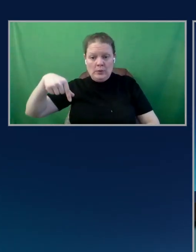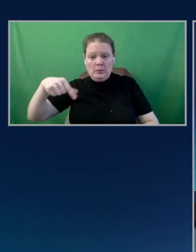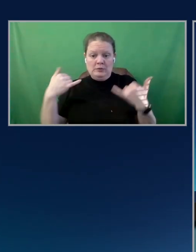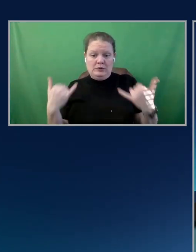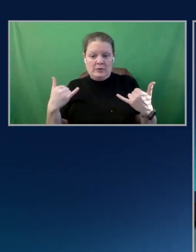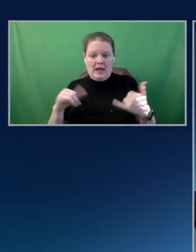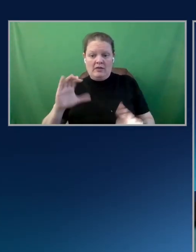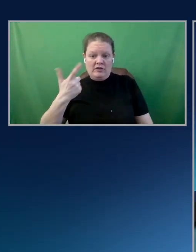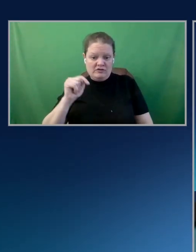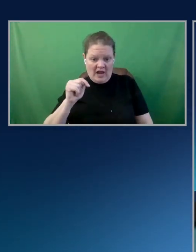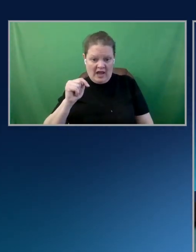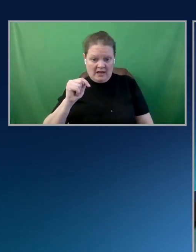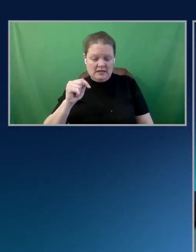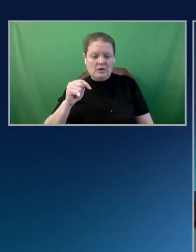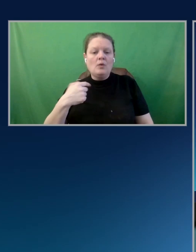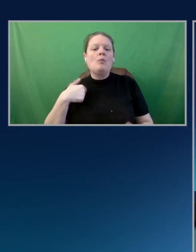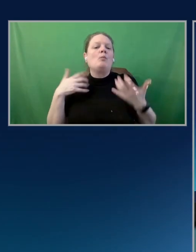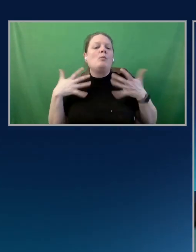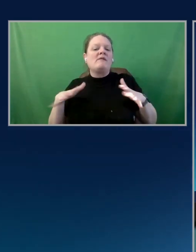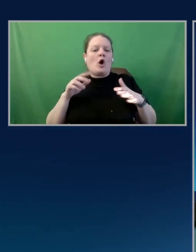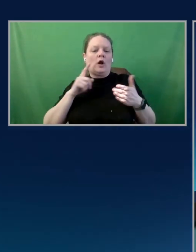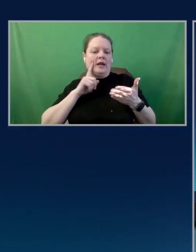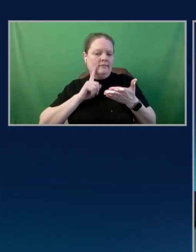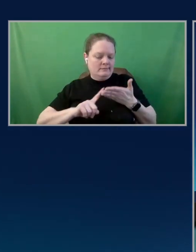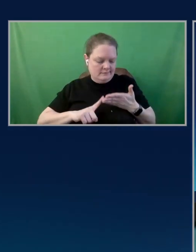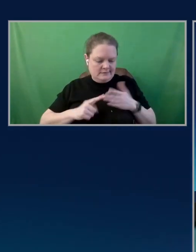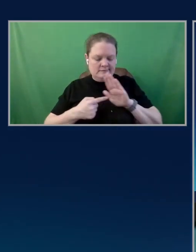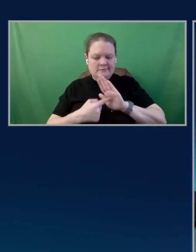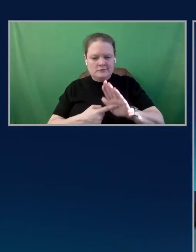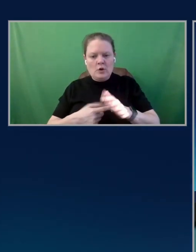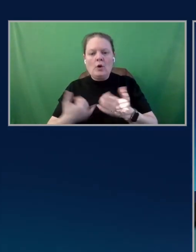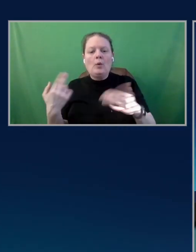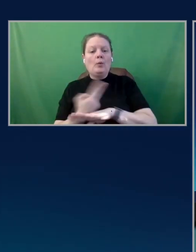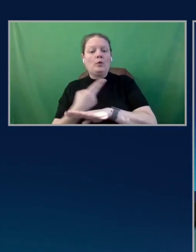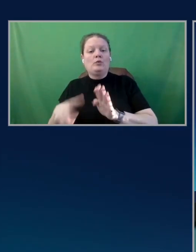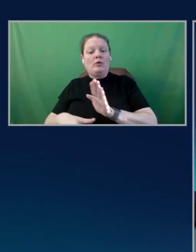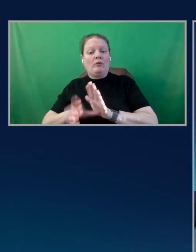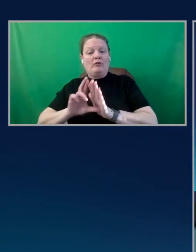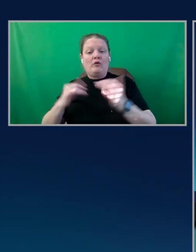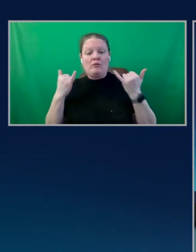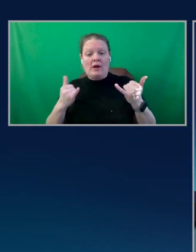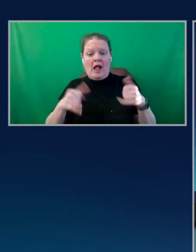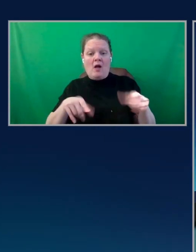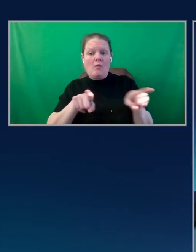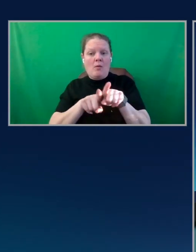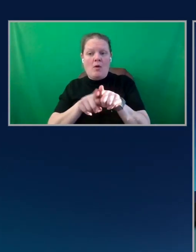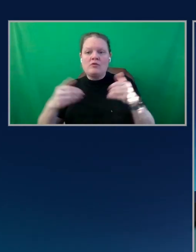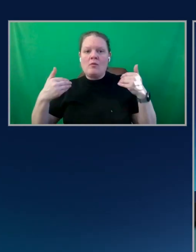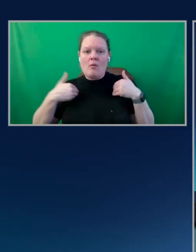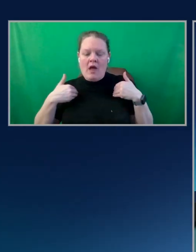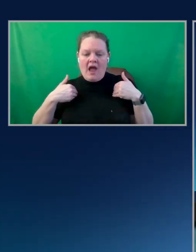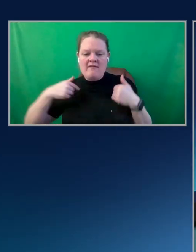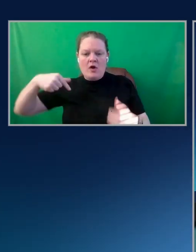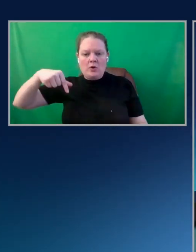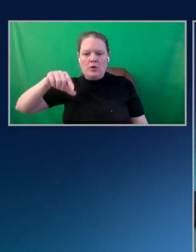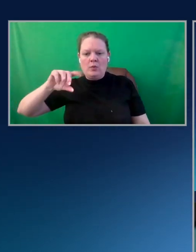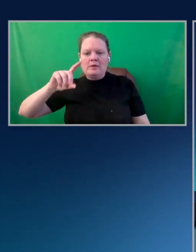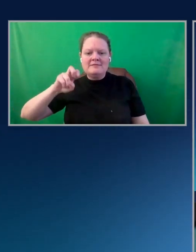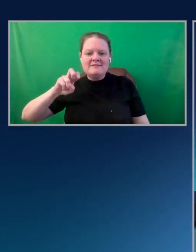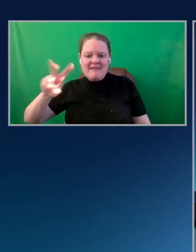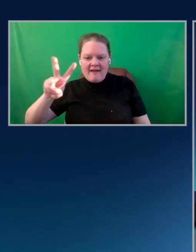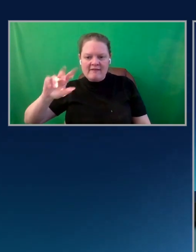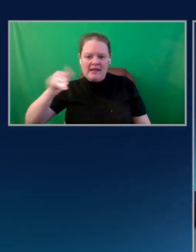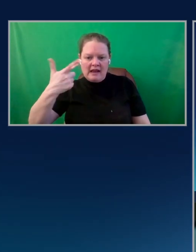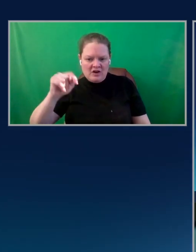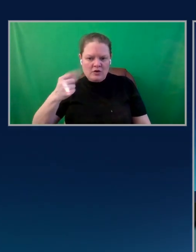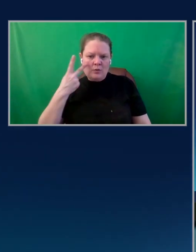that we already explored. We're using review right now, and then we also have the Q dev agent that we saw in the ID,